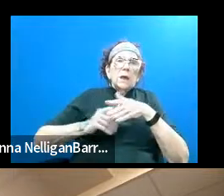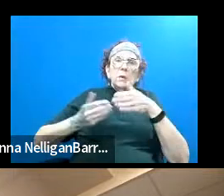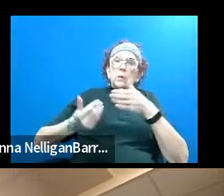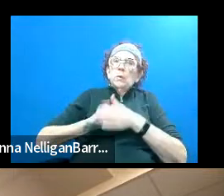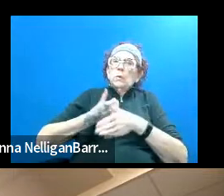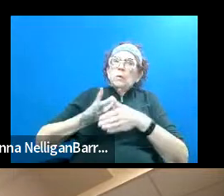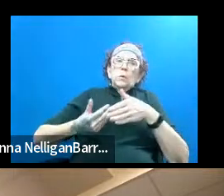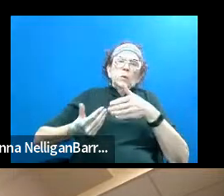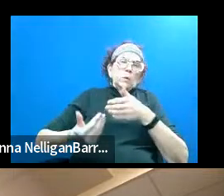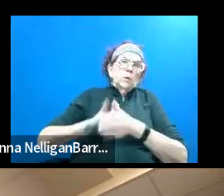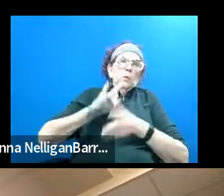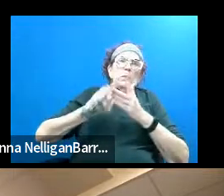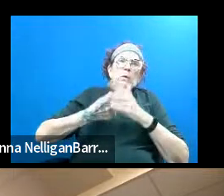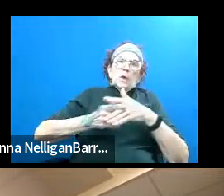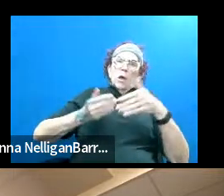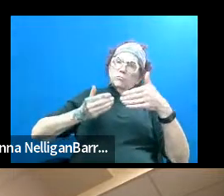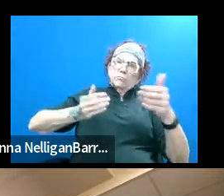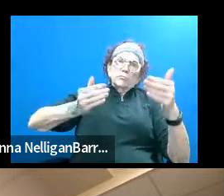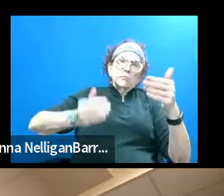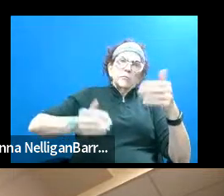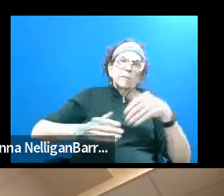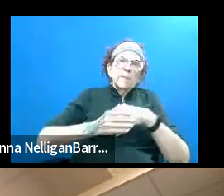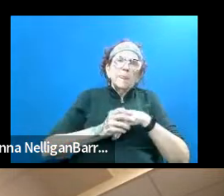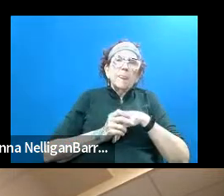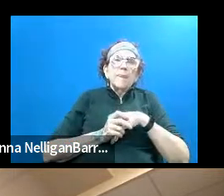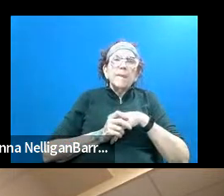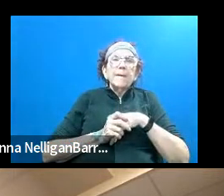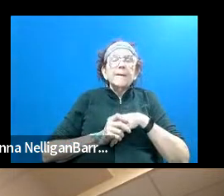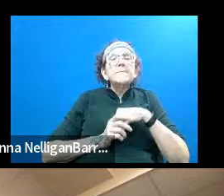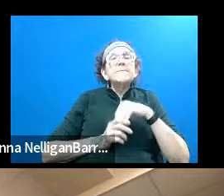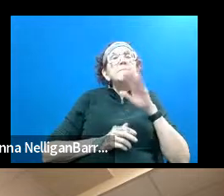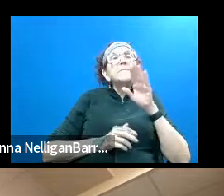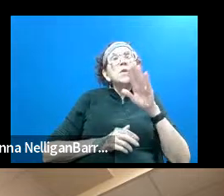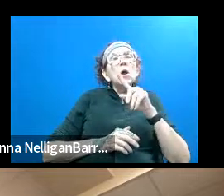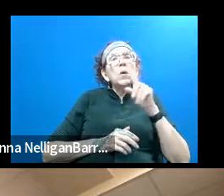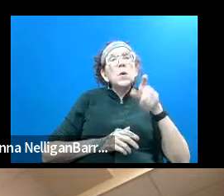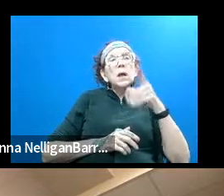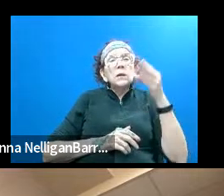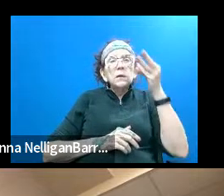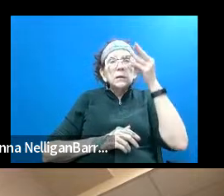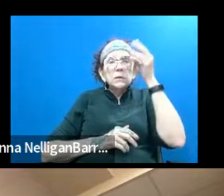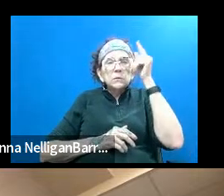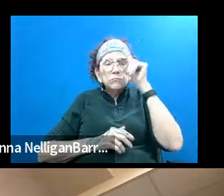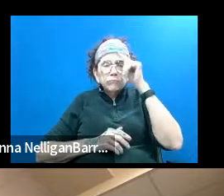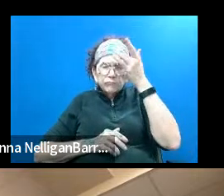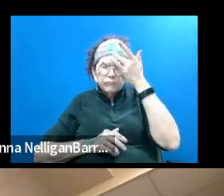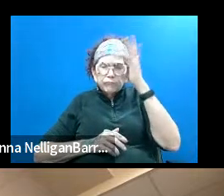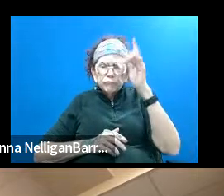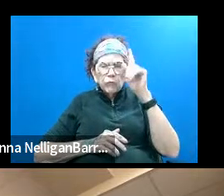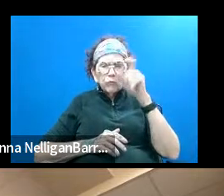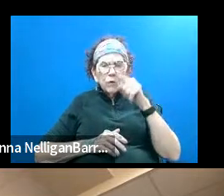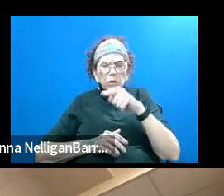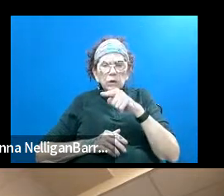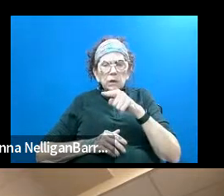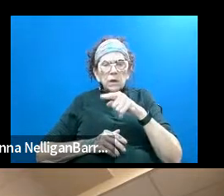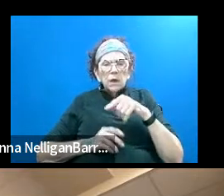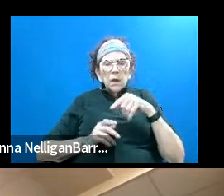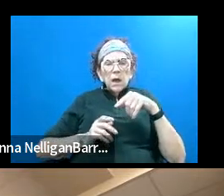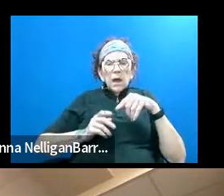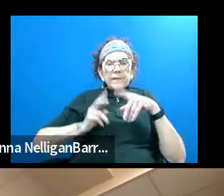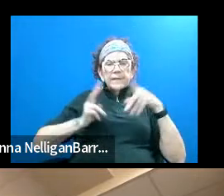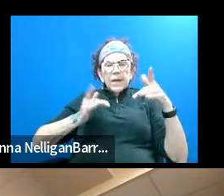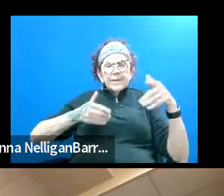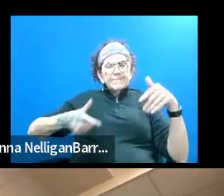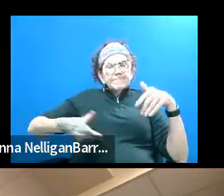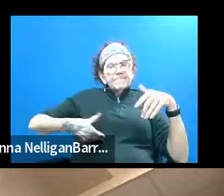And also your question is a very intuitive one about, is it just one big district, or can you have sort of